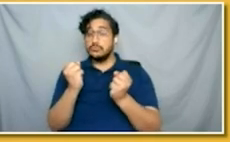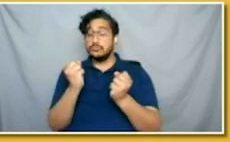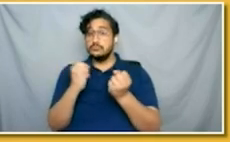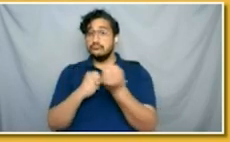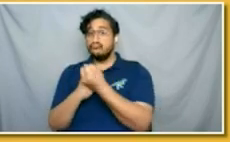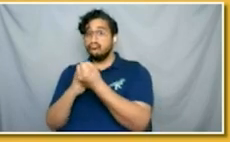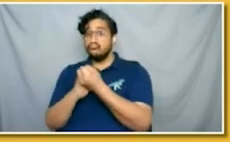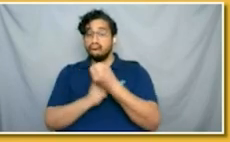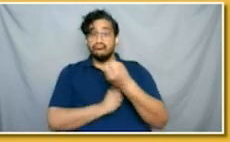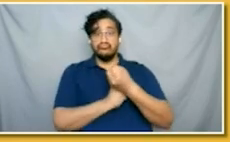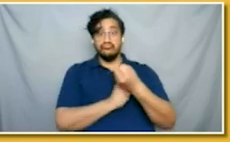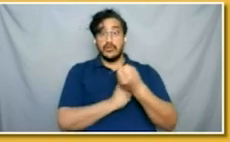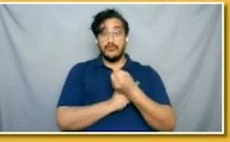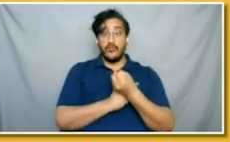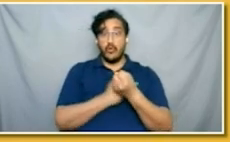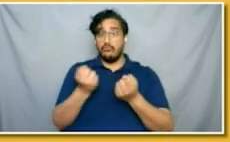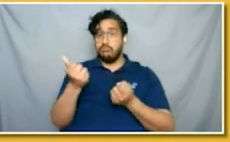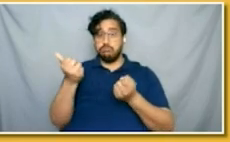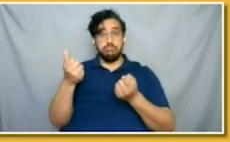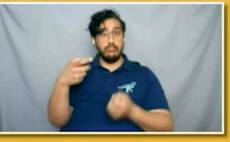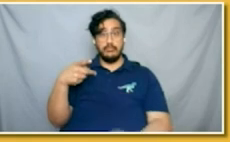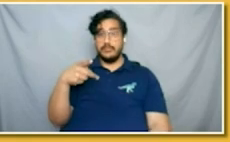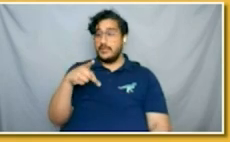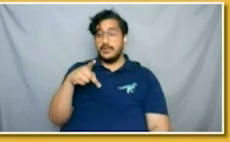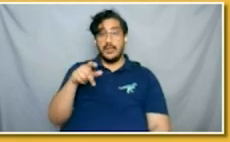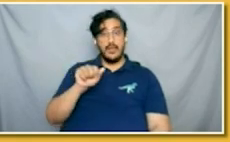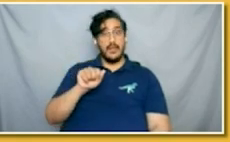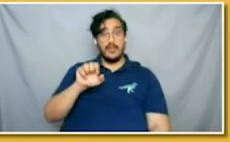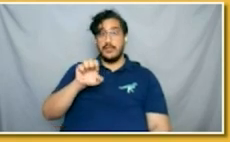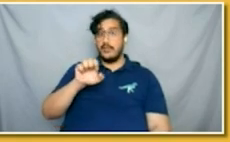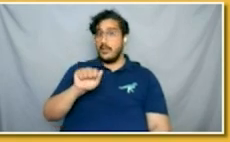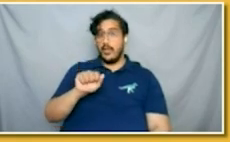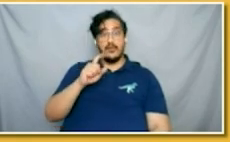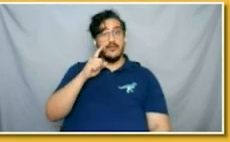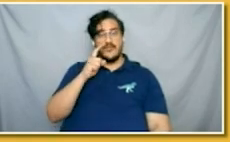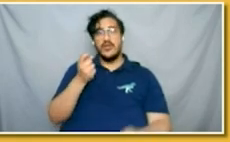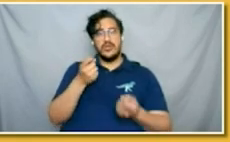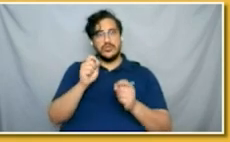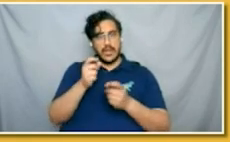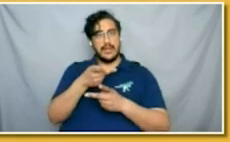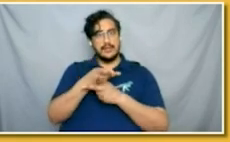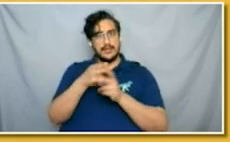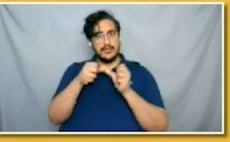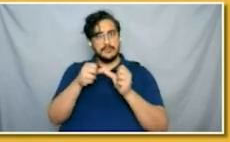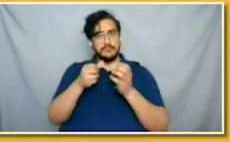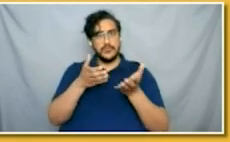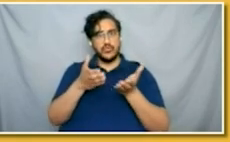let's try to keep the Postal Service and keep it strong, because that's what the American people want.